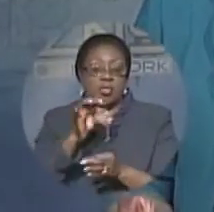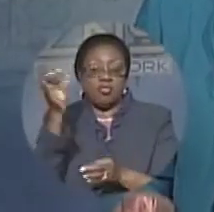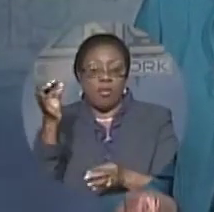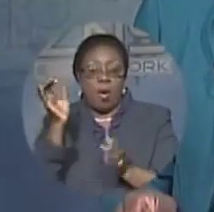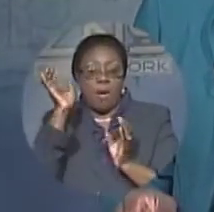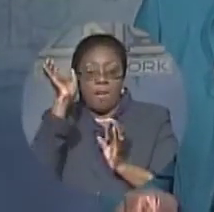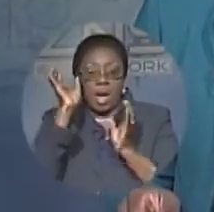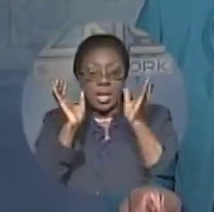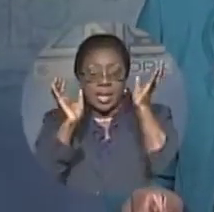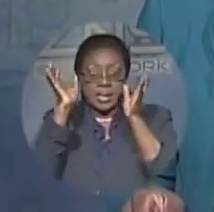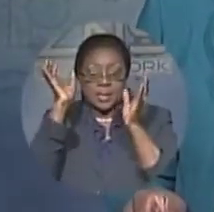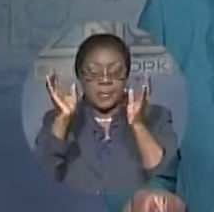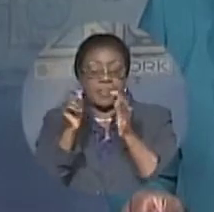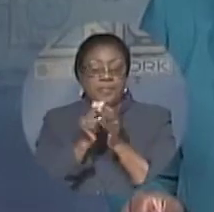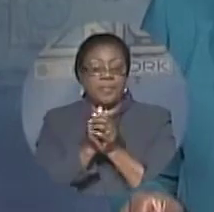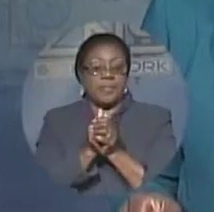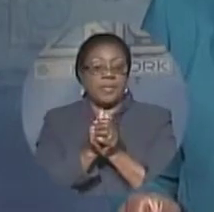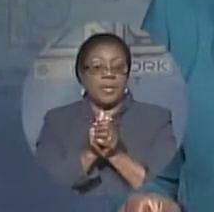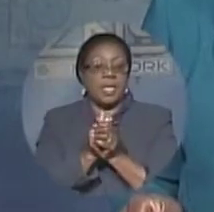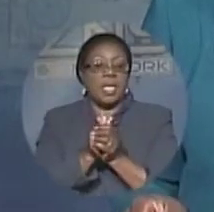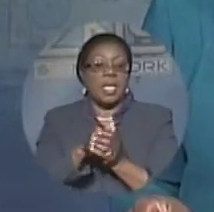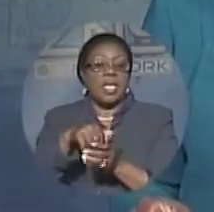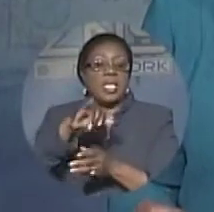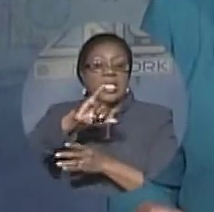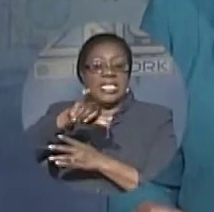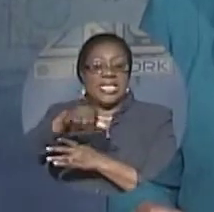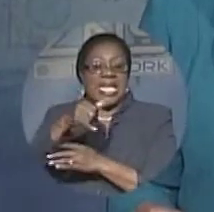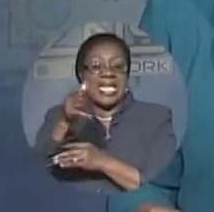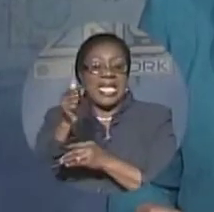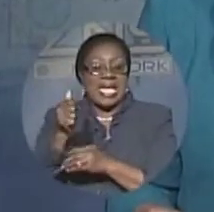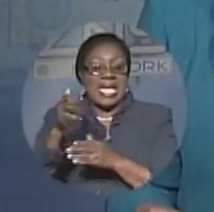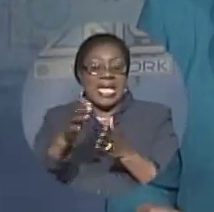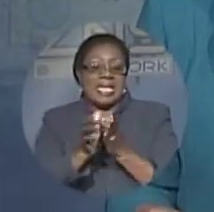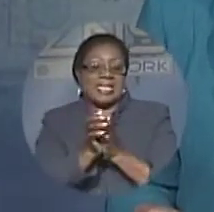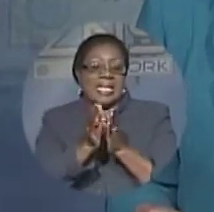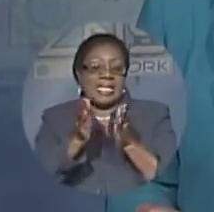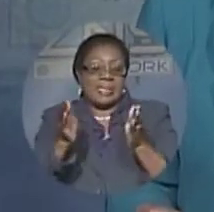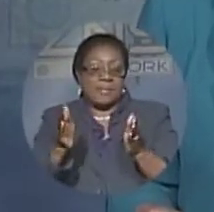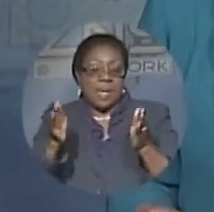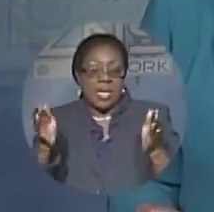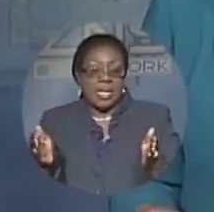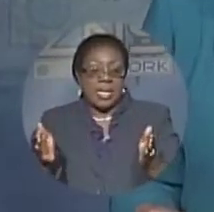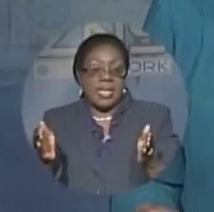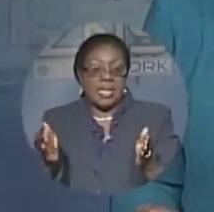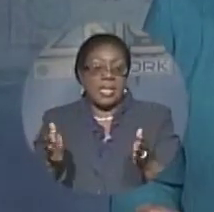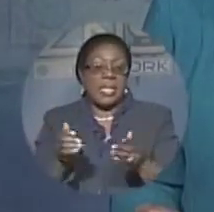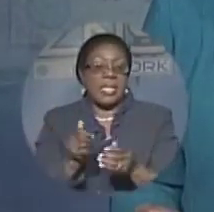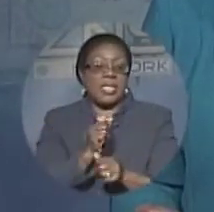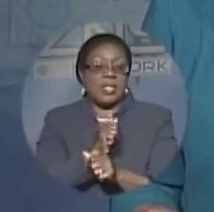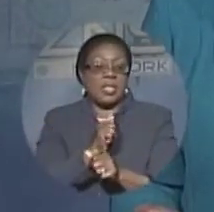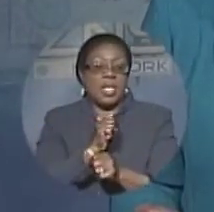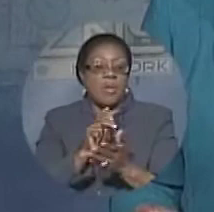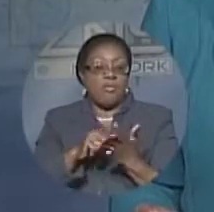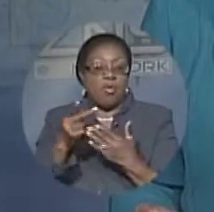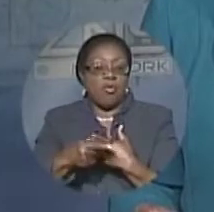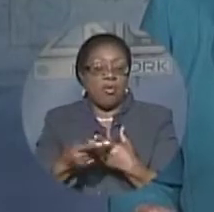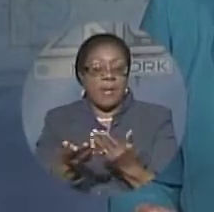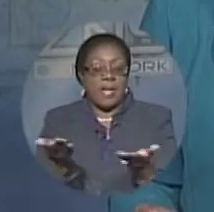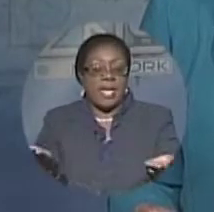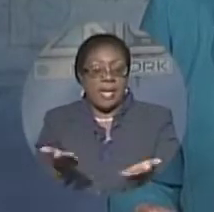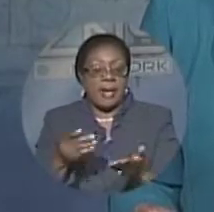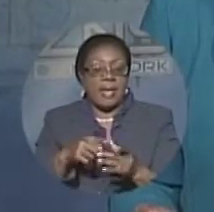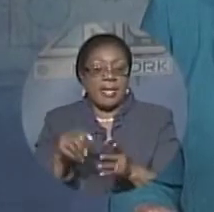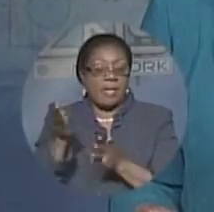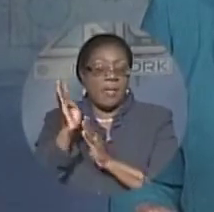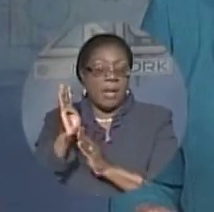Business Skills Volunteer Program, Junior Achievement, is expanding its reach in the Bahamas. JA normally targets high school seniors,